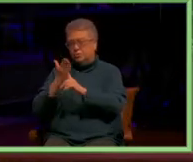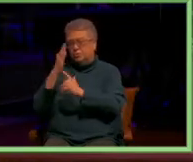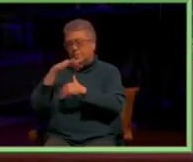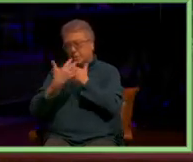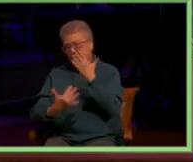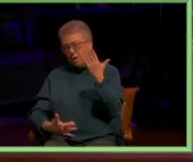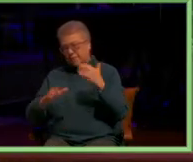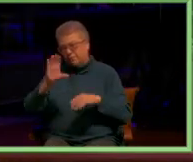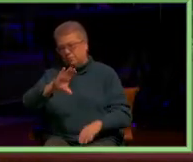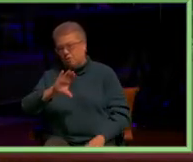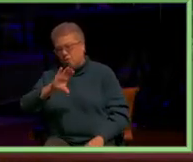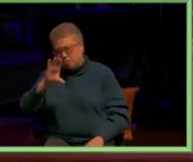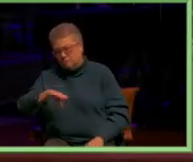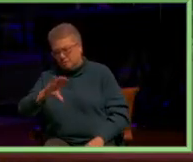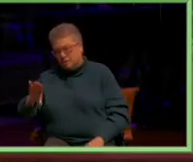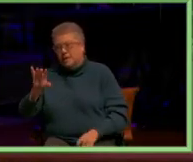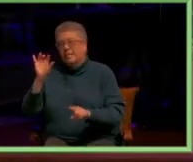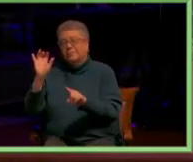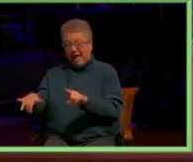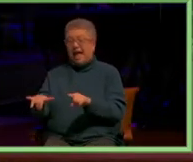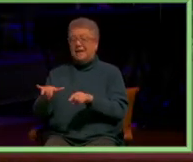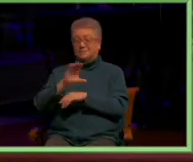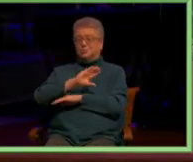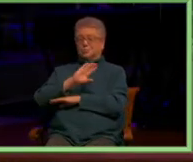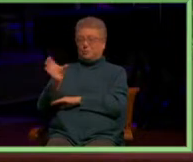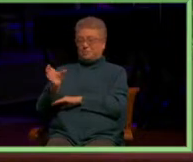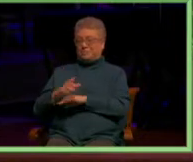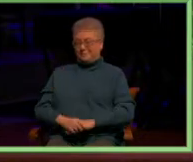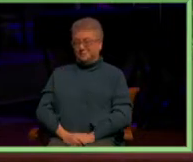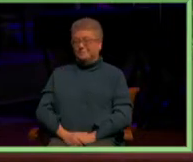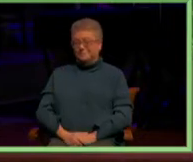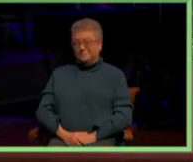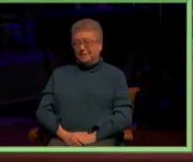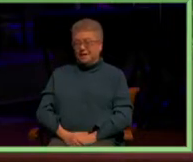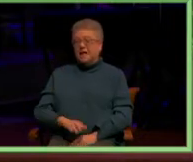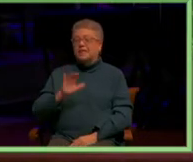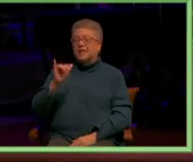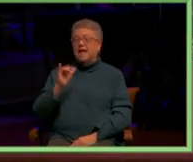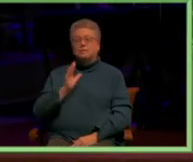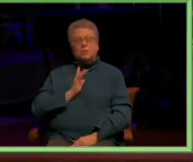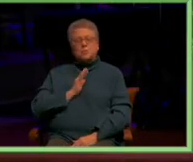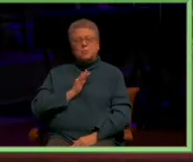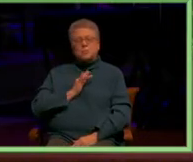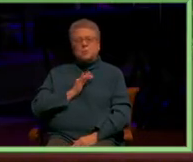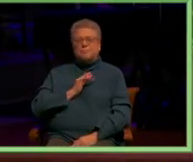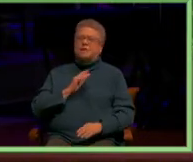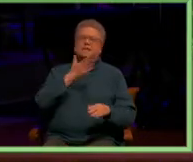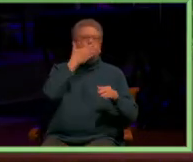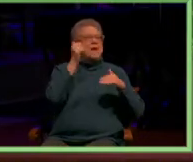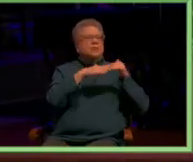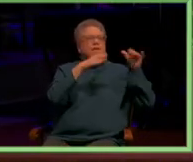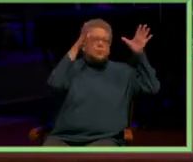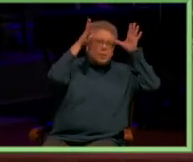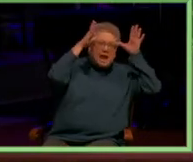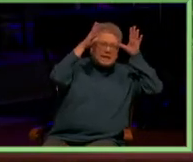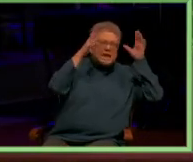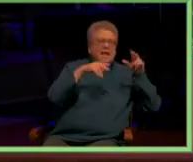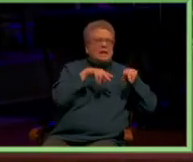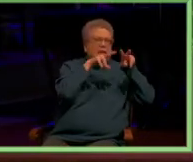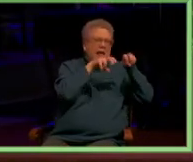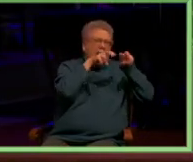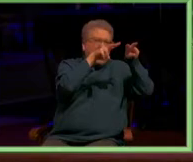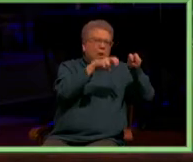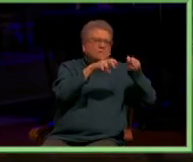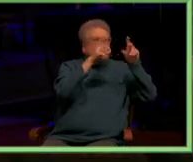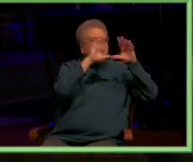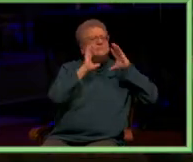cross. That's Christmas. That's a lot cooler than reindeer and Santas and them blessed elf on the